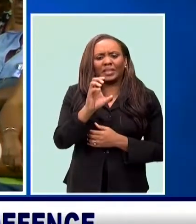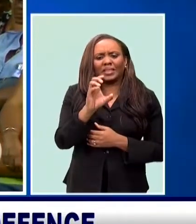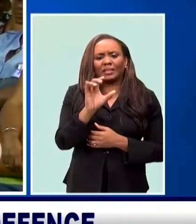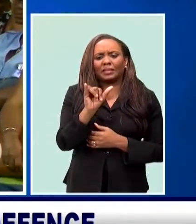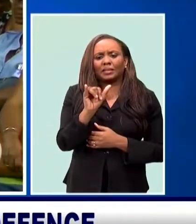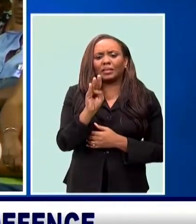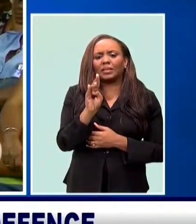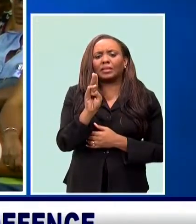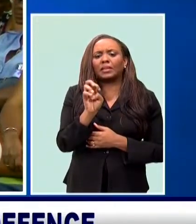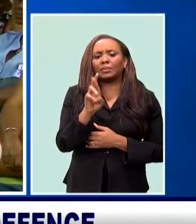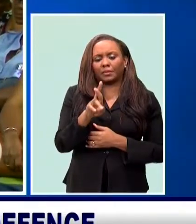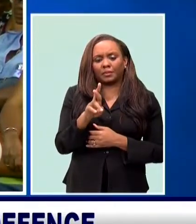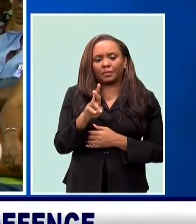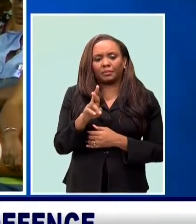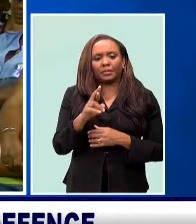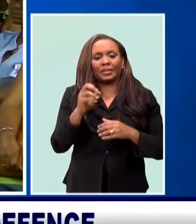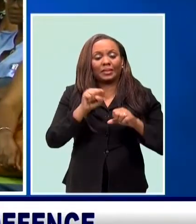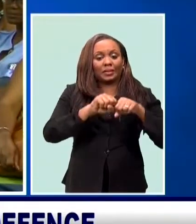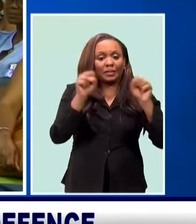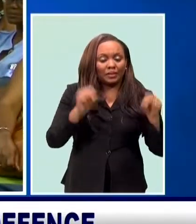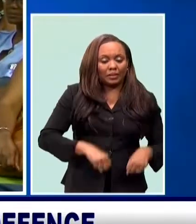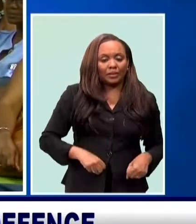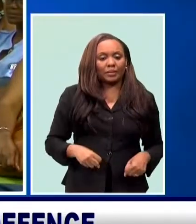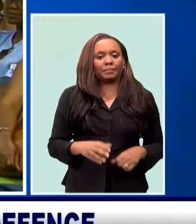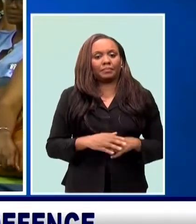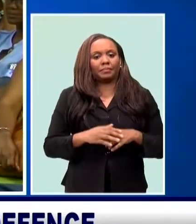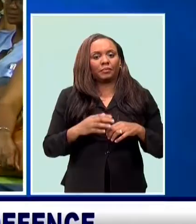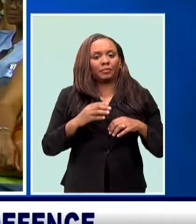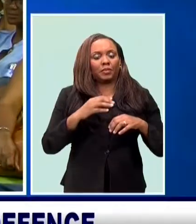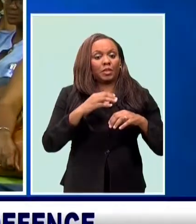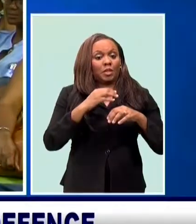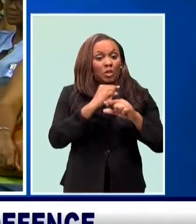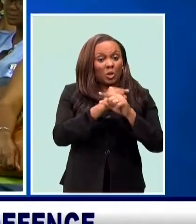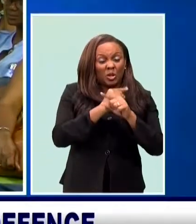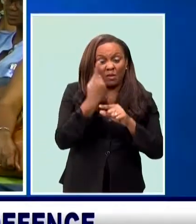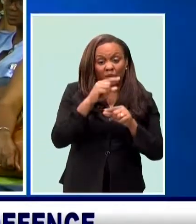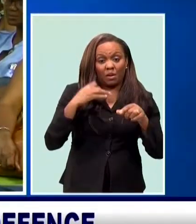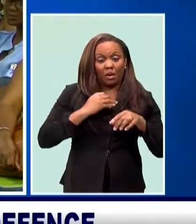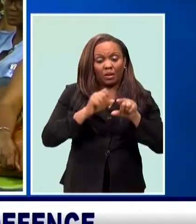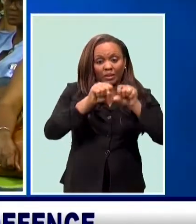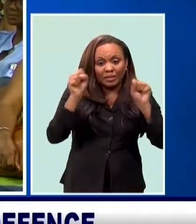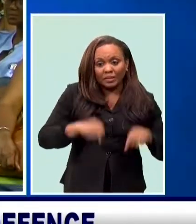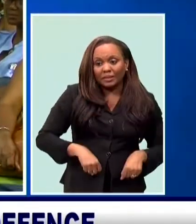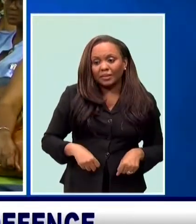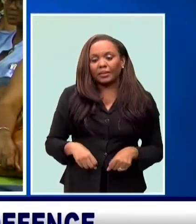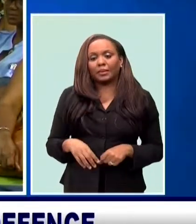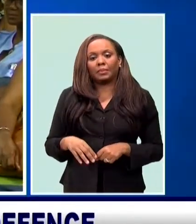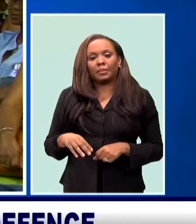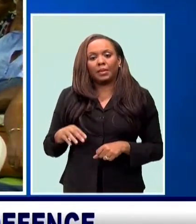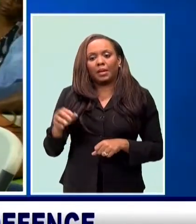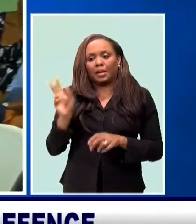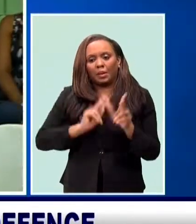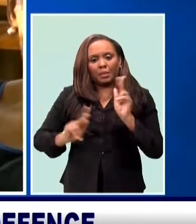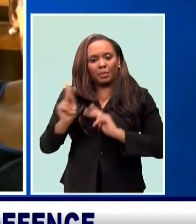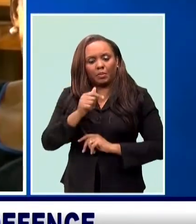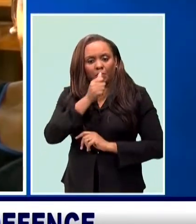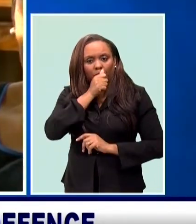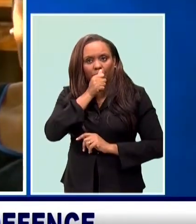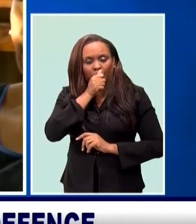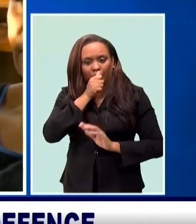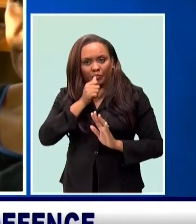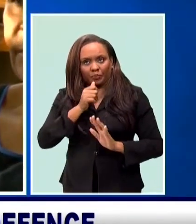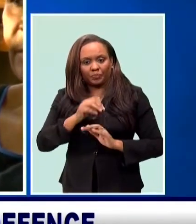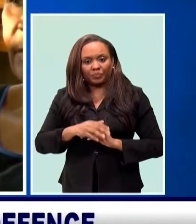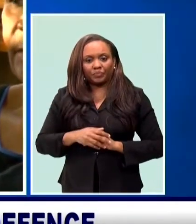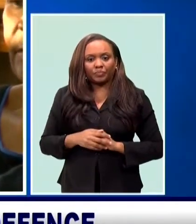security of our systems, security of our data, and it's security of our people's privacy. And